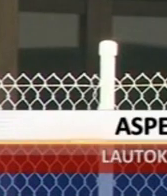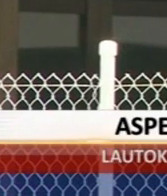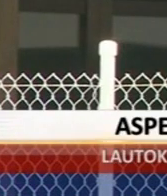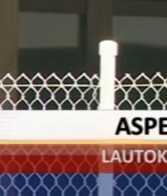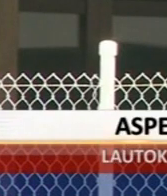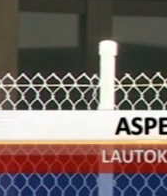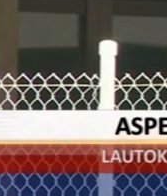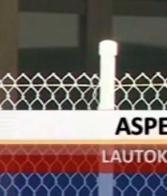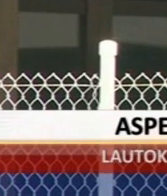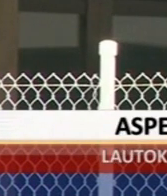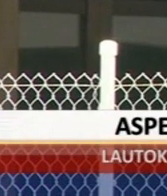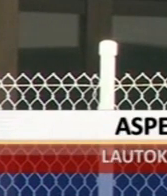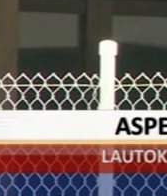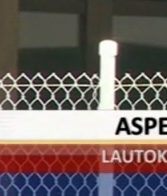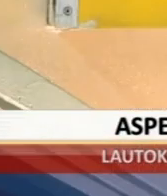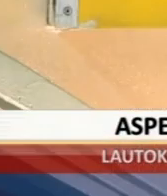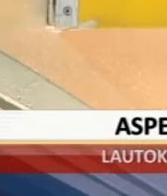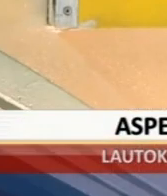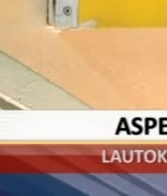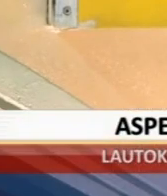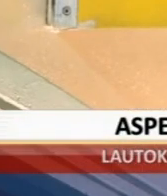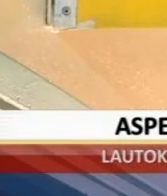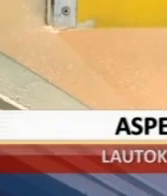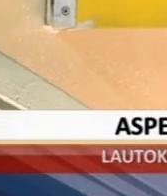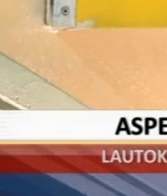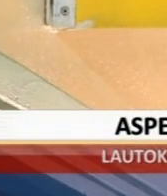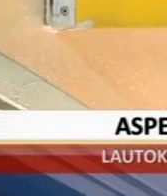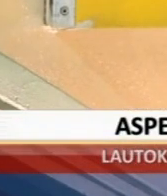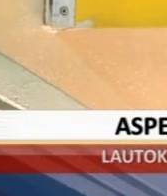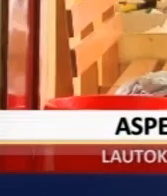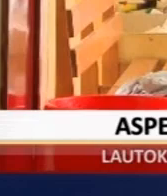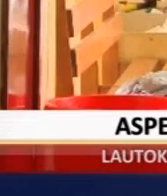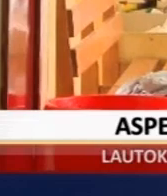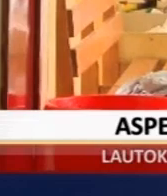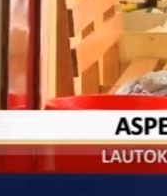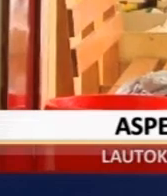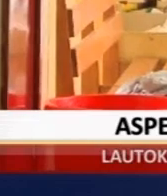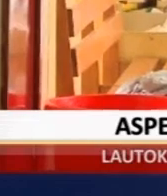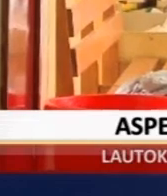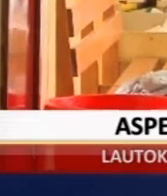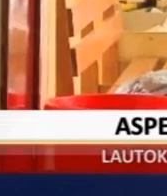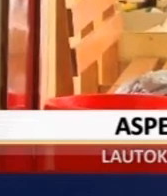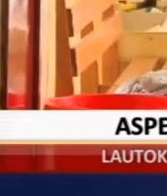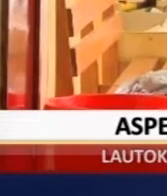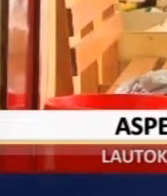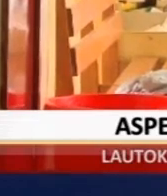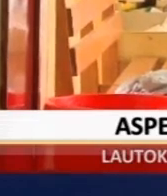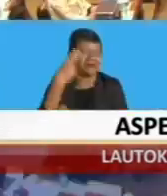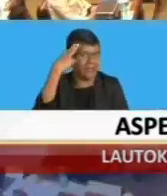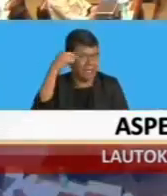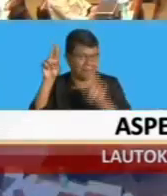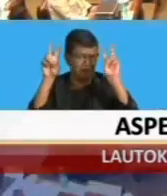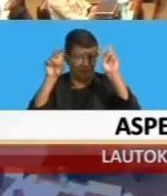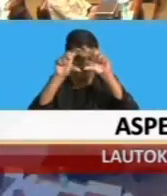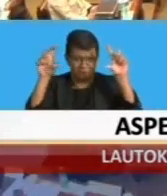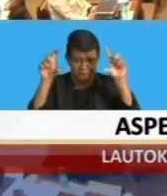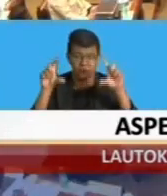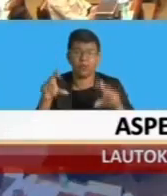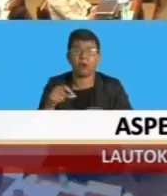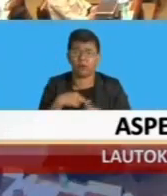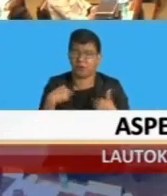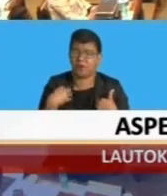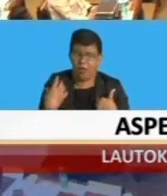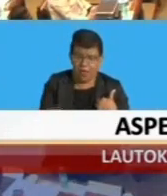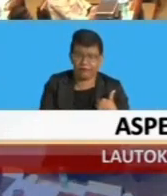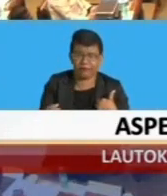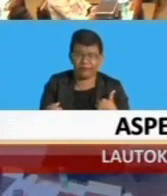been developed at both hospitals to ensure everything is accounted for, especially when Aspen takes over the management. There has not been an asset